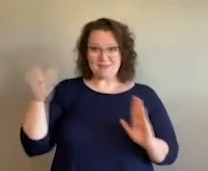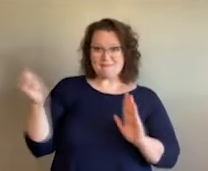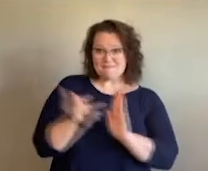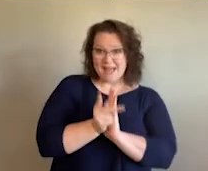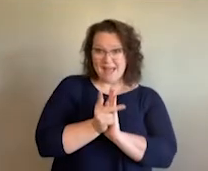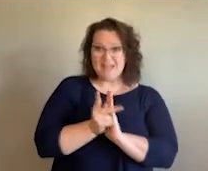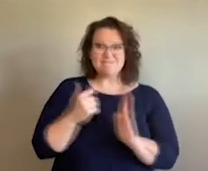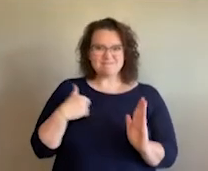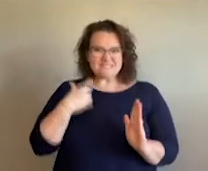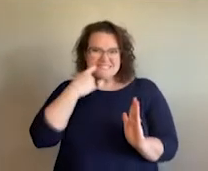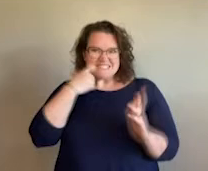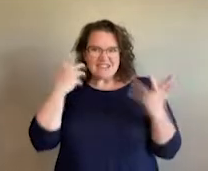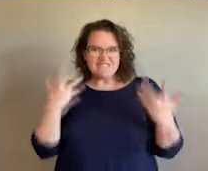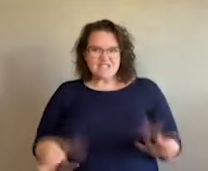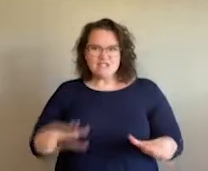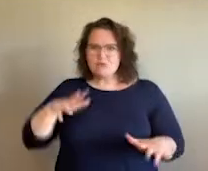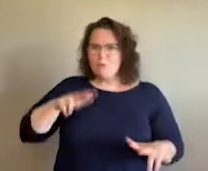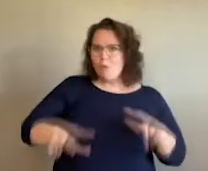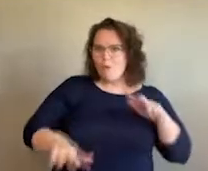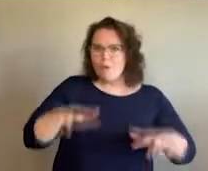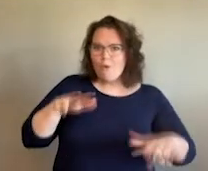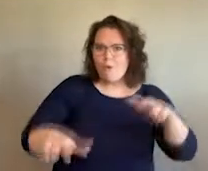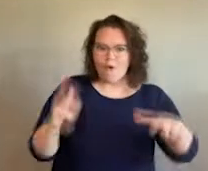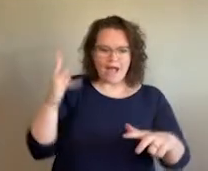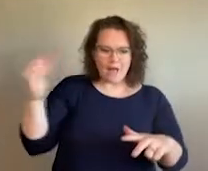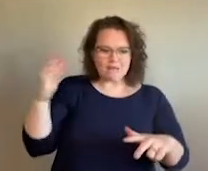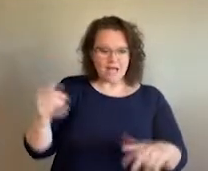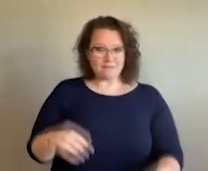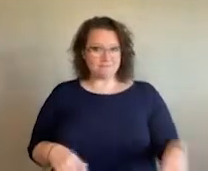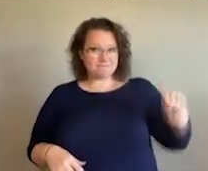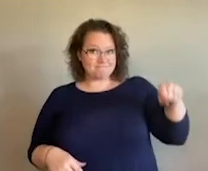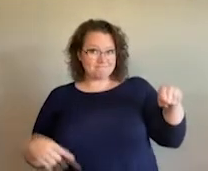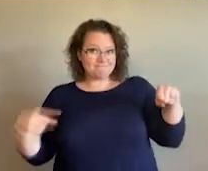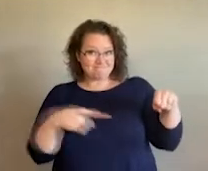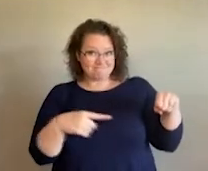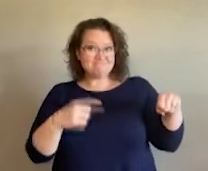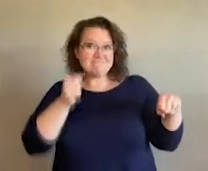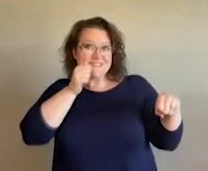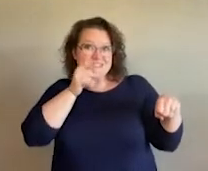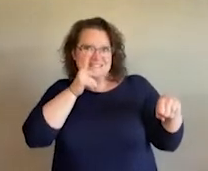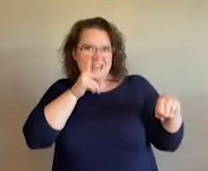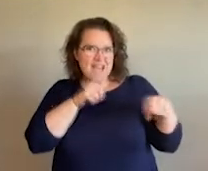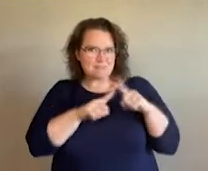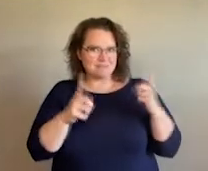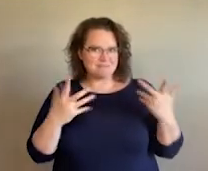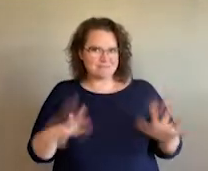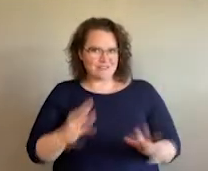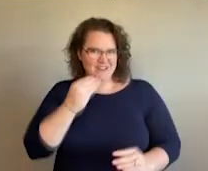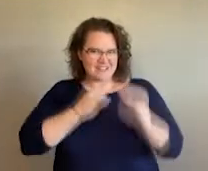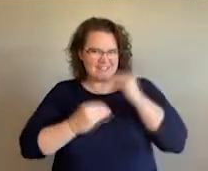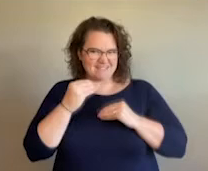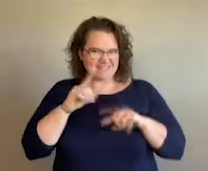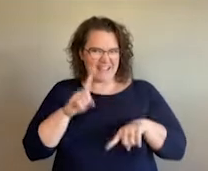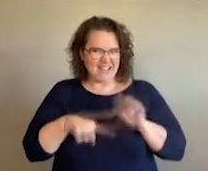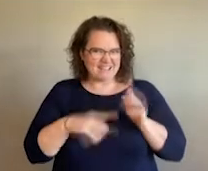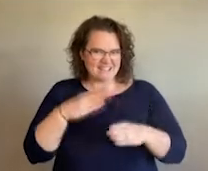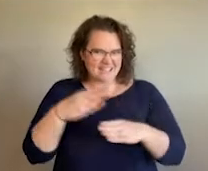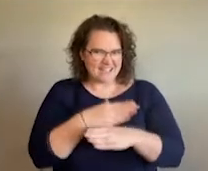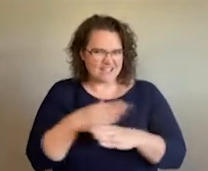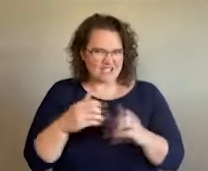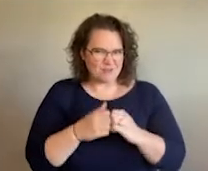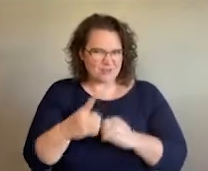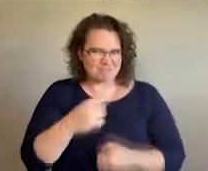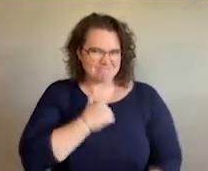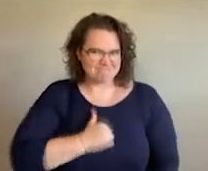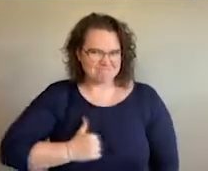got back from my nature walk and I have my little basket here. It had some snacks in it, but I already ate them all, so I can't share with you.